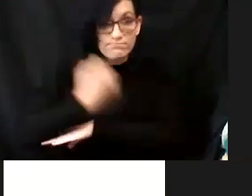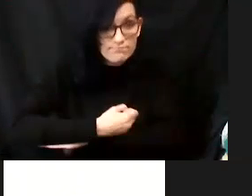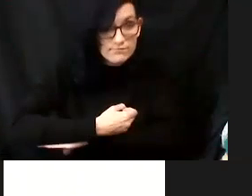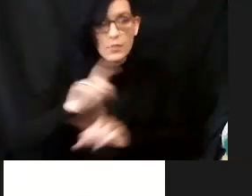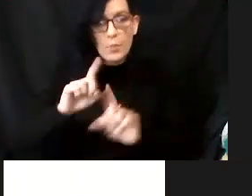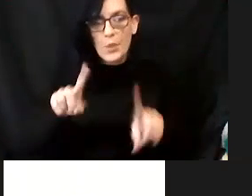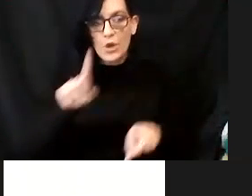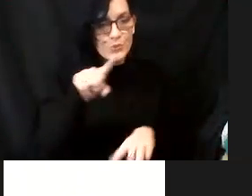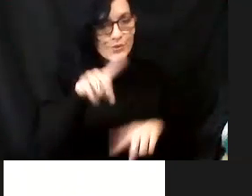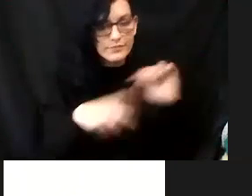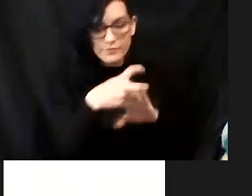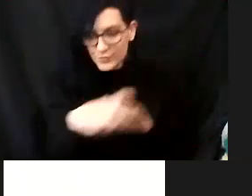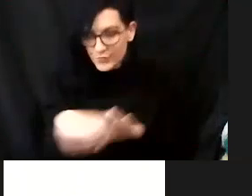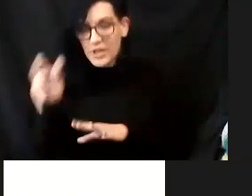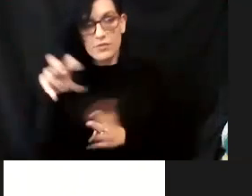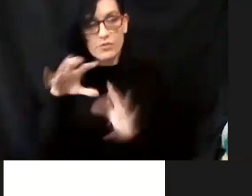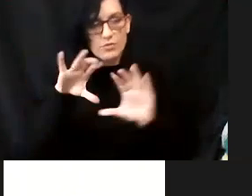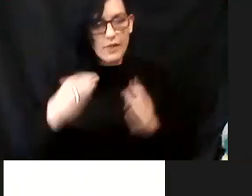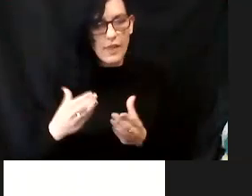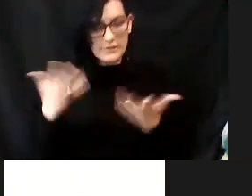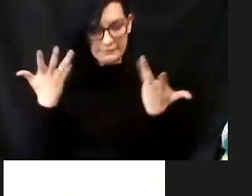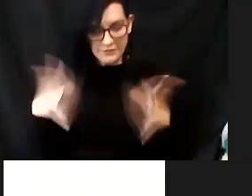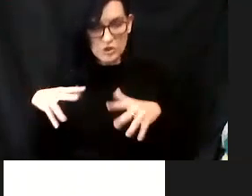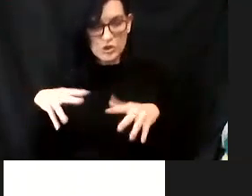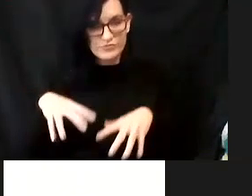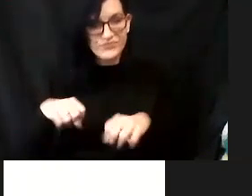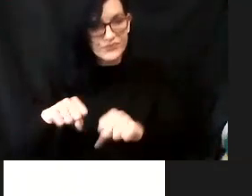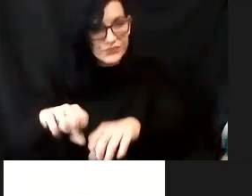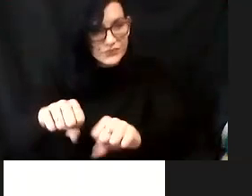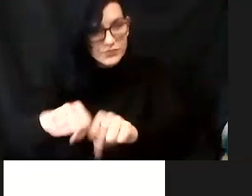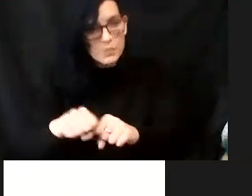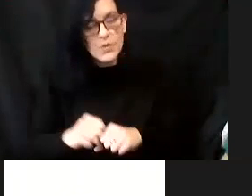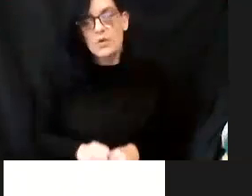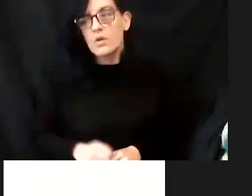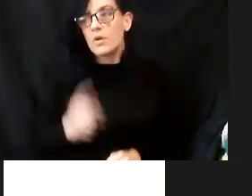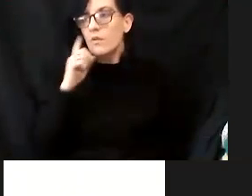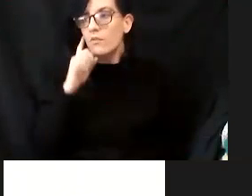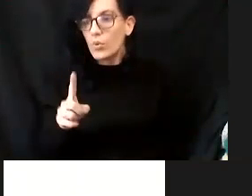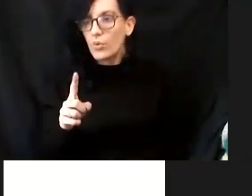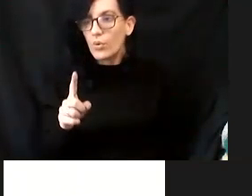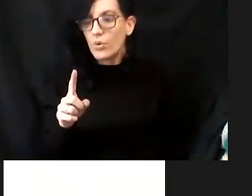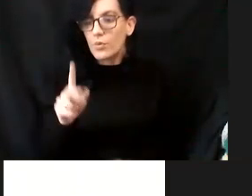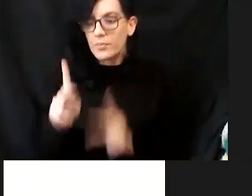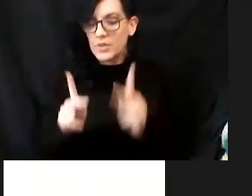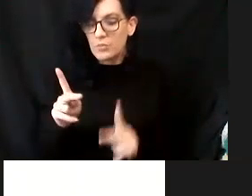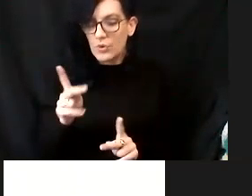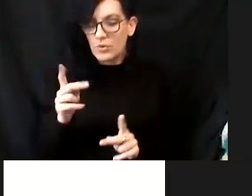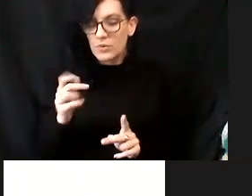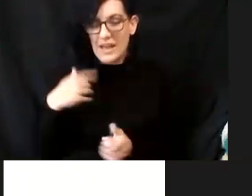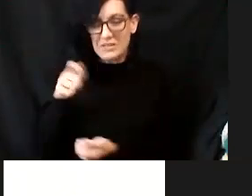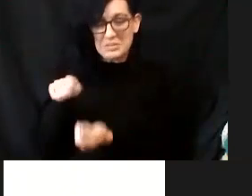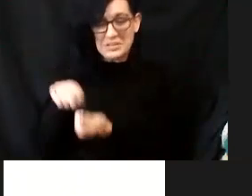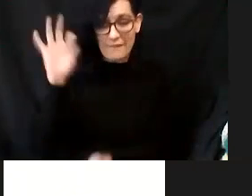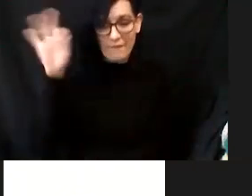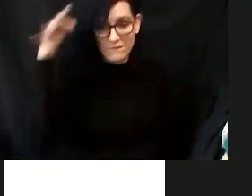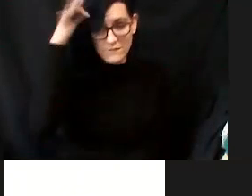degree. For people with certain federal loans who find themselves in that situation, they